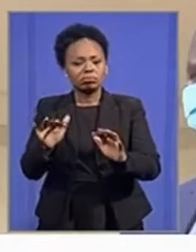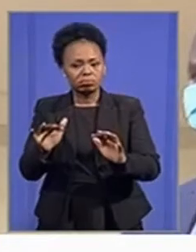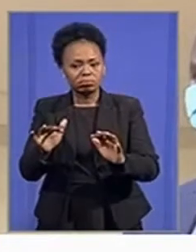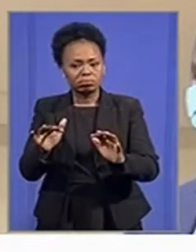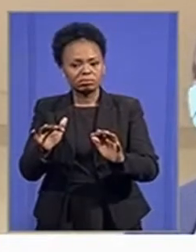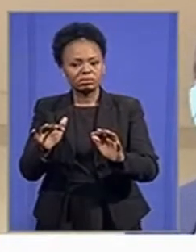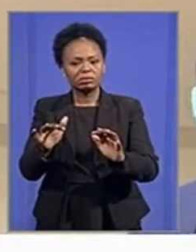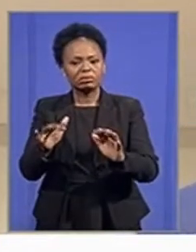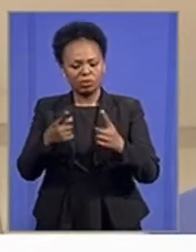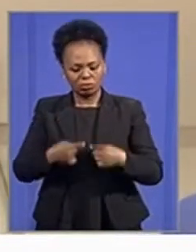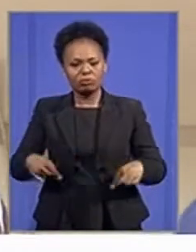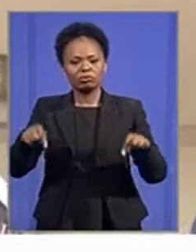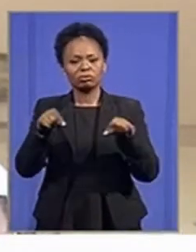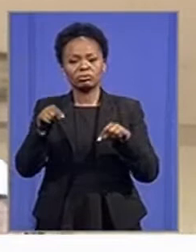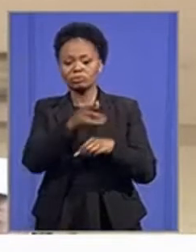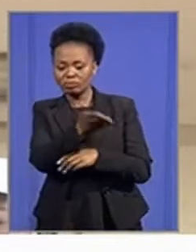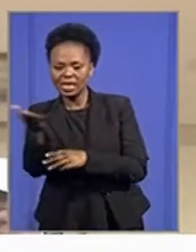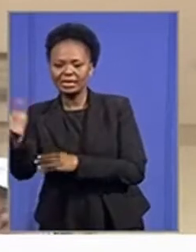ngoba sizosekela uZuma.